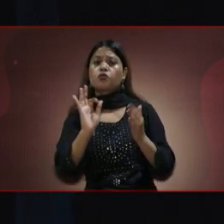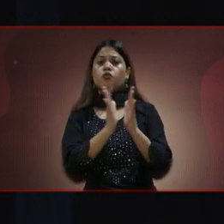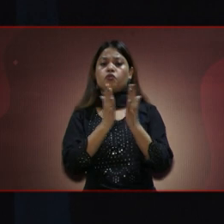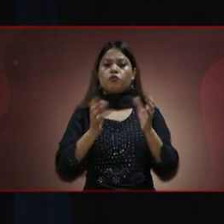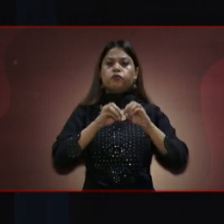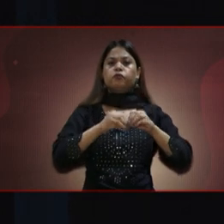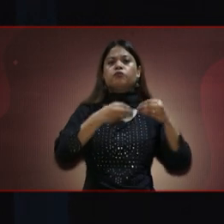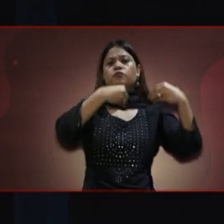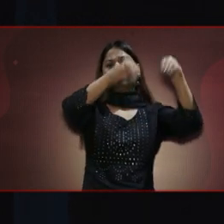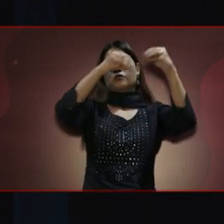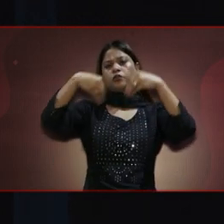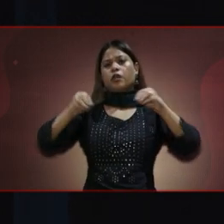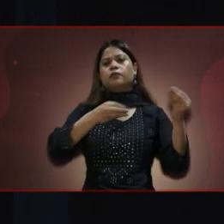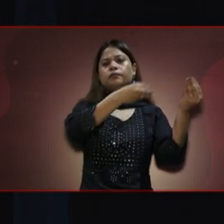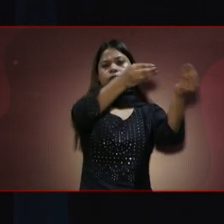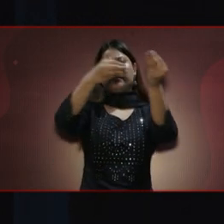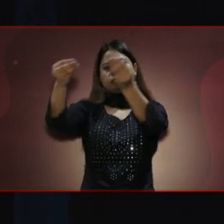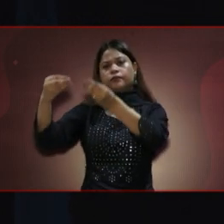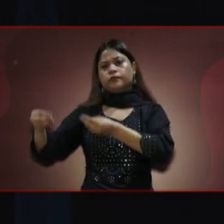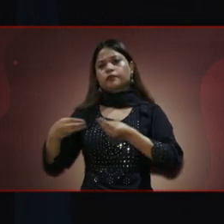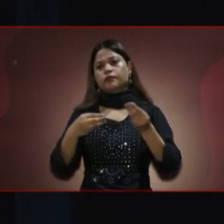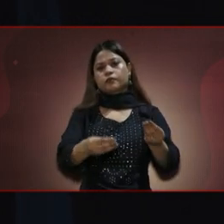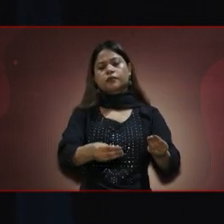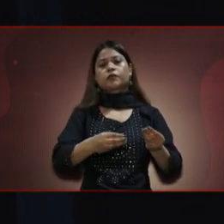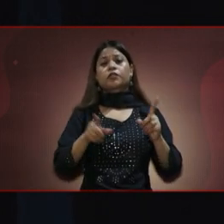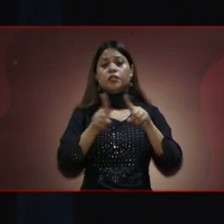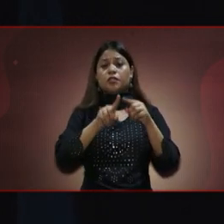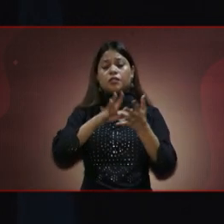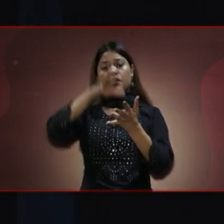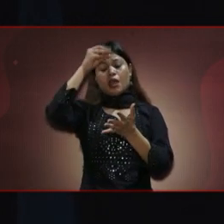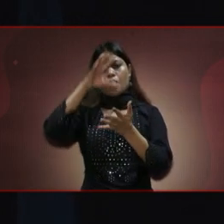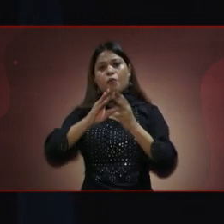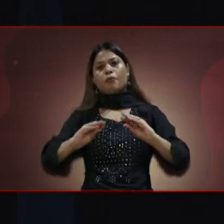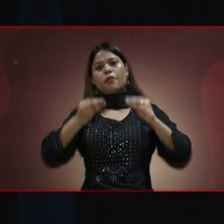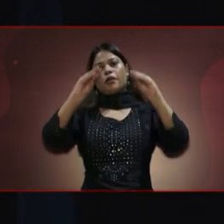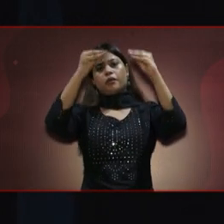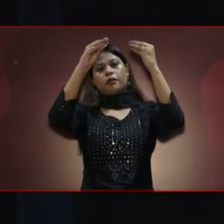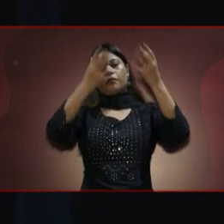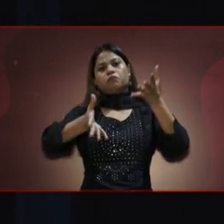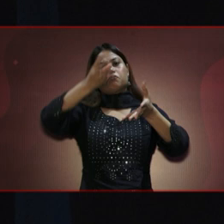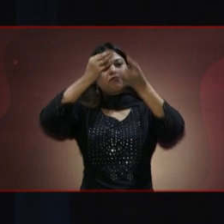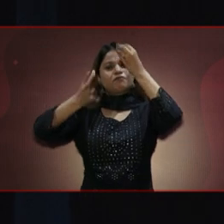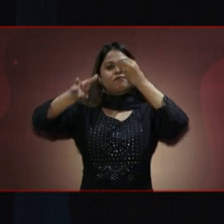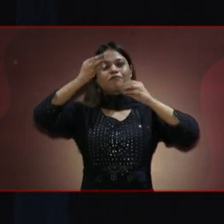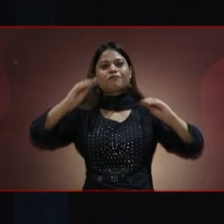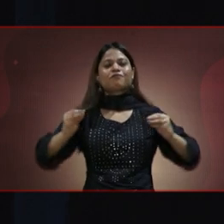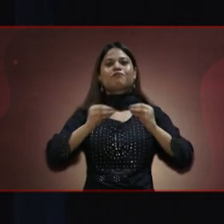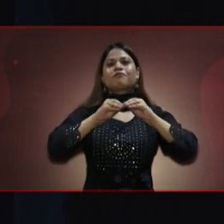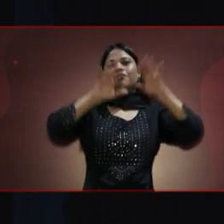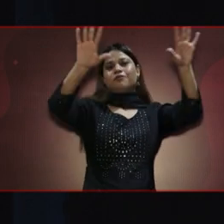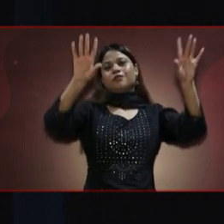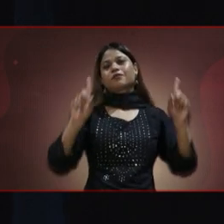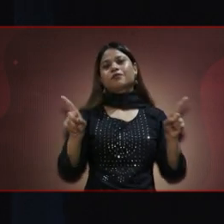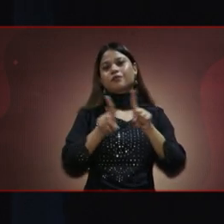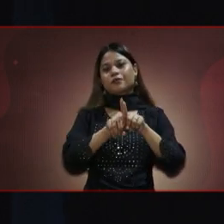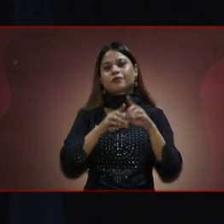nation, helping to curb piracy and enhance the learning experience. Thank you to all the esteemed